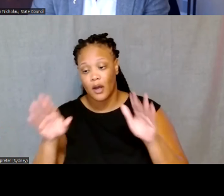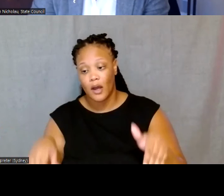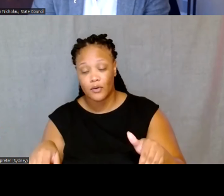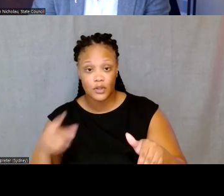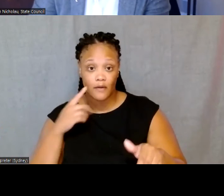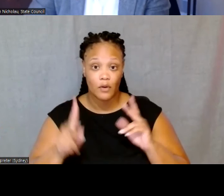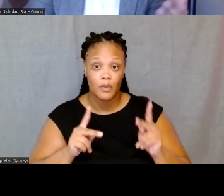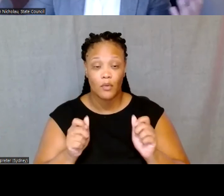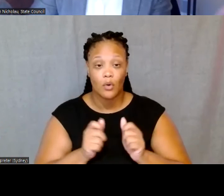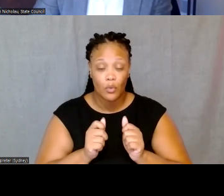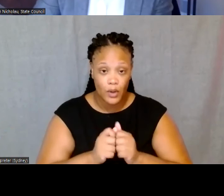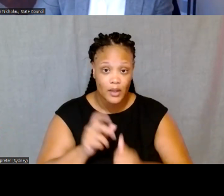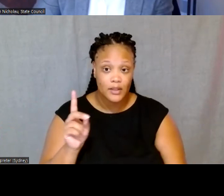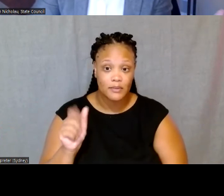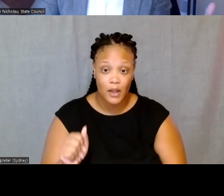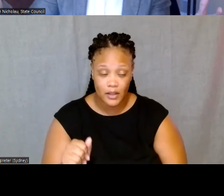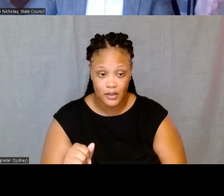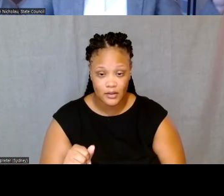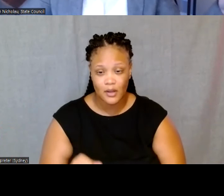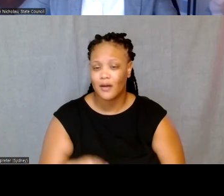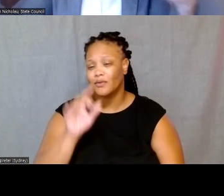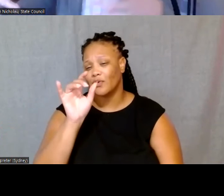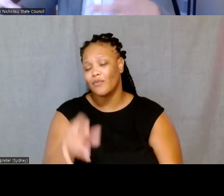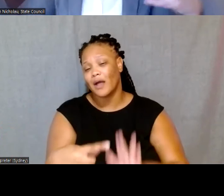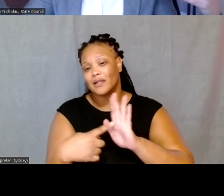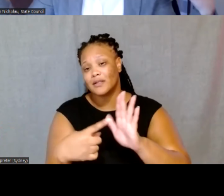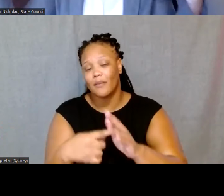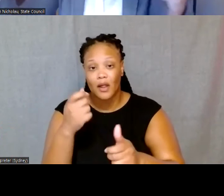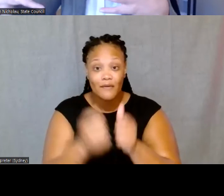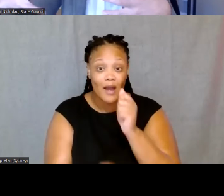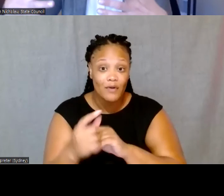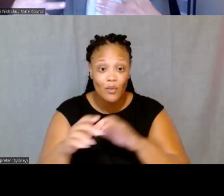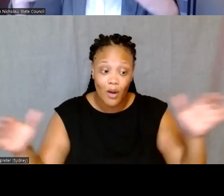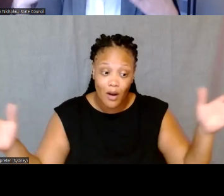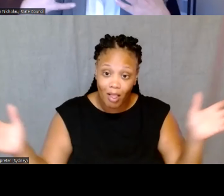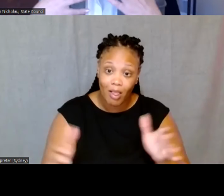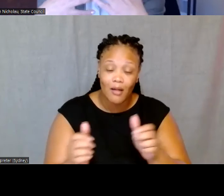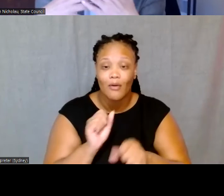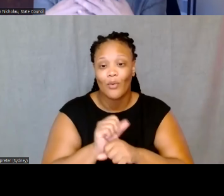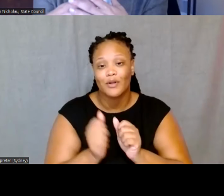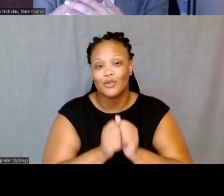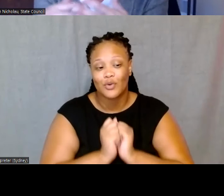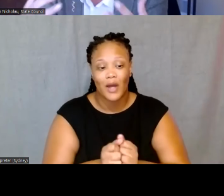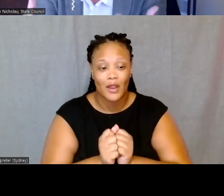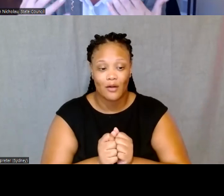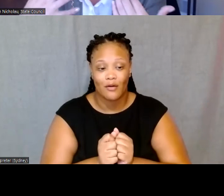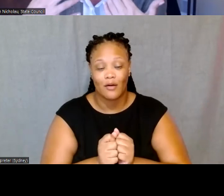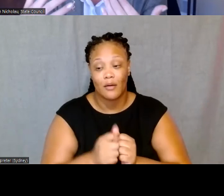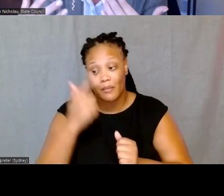disabilities. And, this is just one of those examples of everybody working together, right? Partnerships coming together in full force, because what